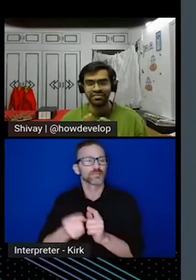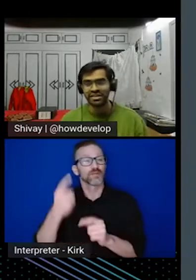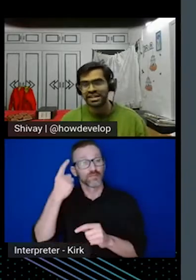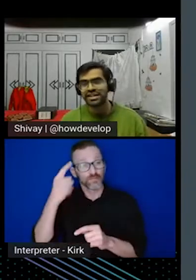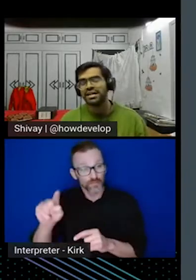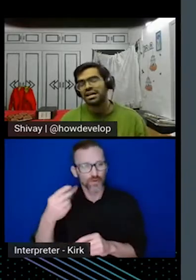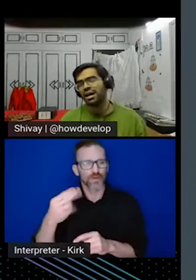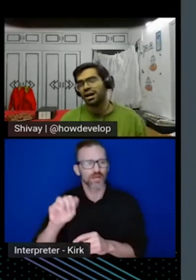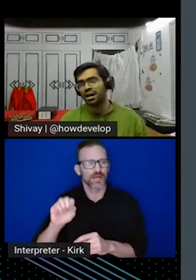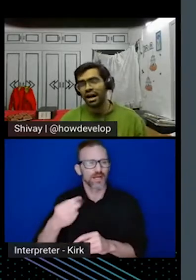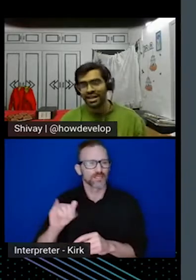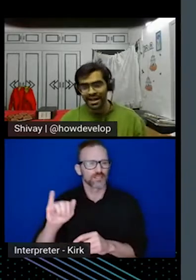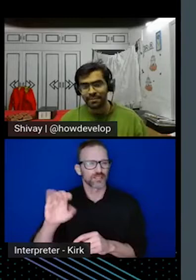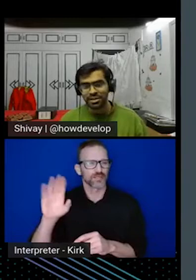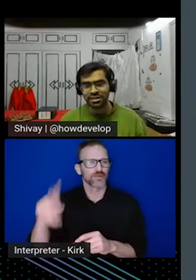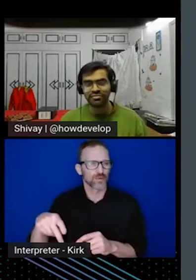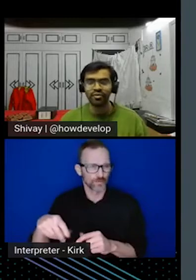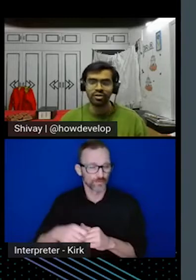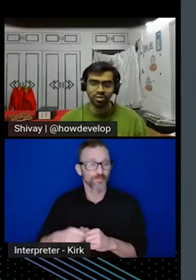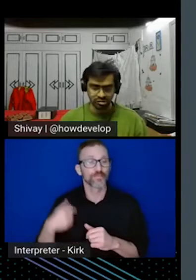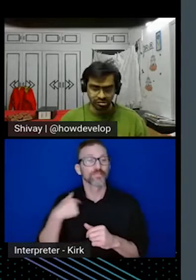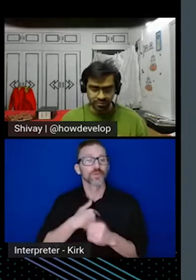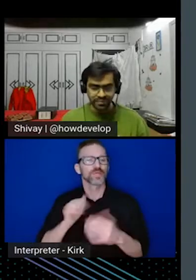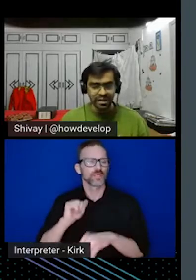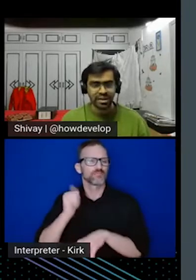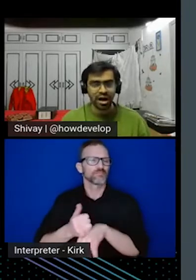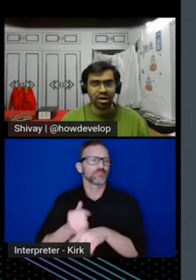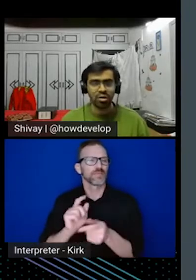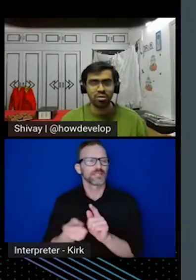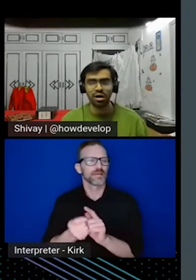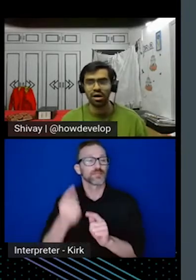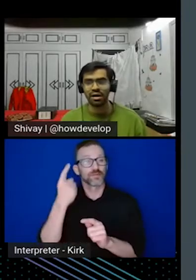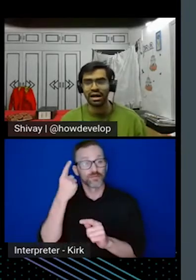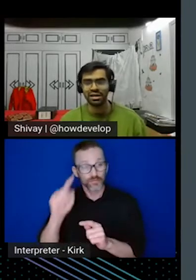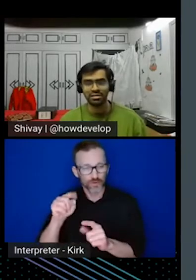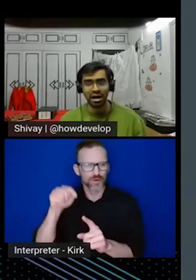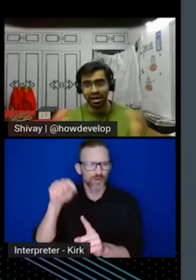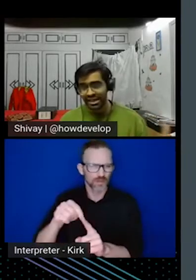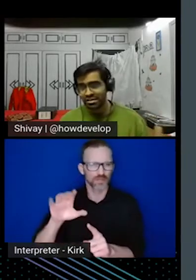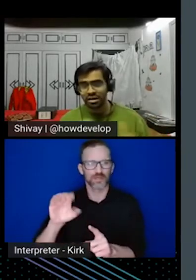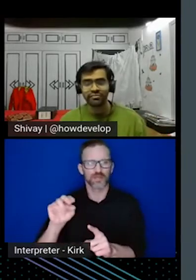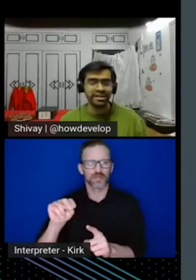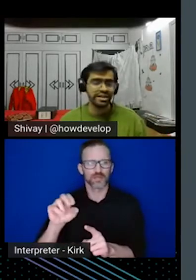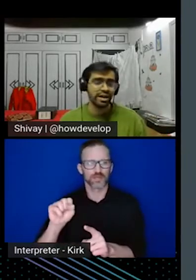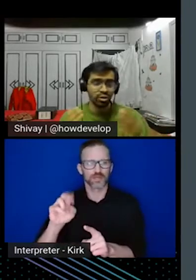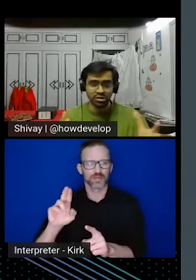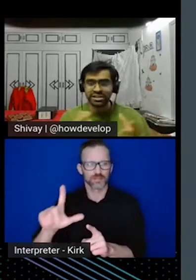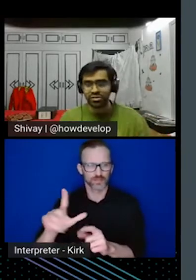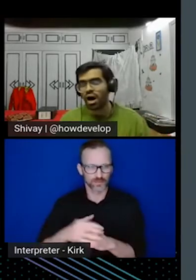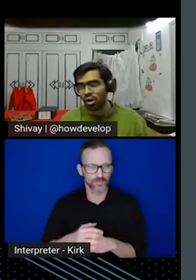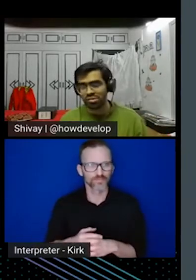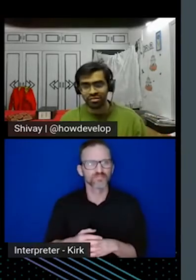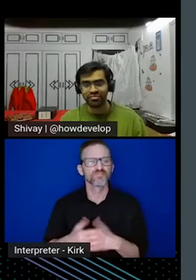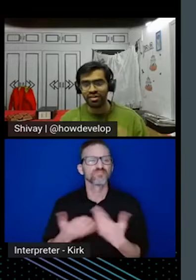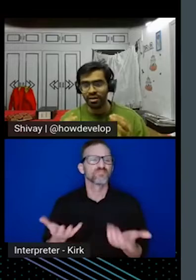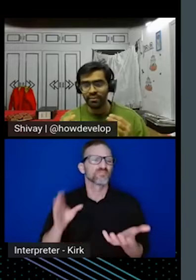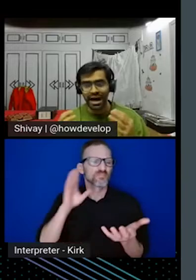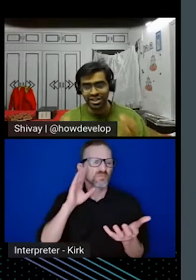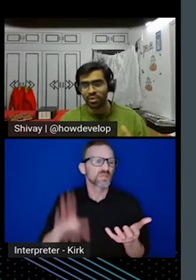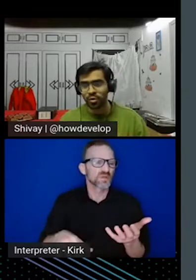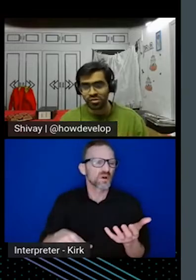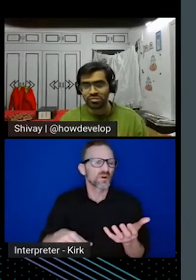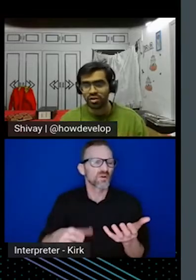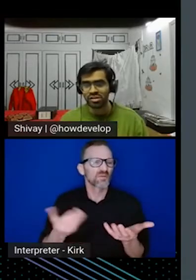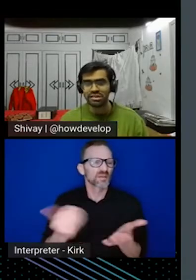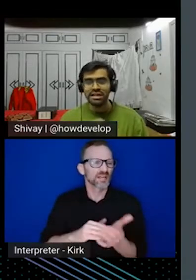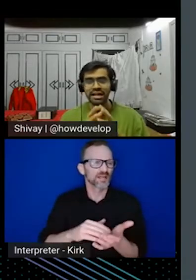So we have created an adapter for Consul. Now, again, we know that how sort of